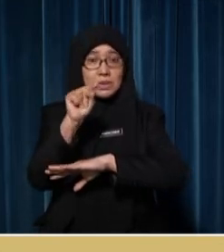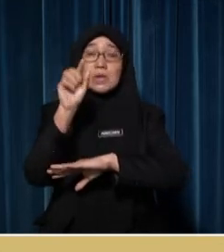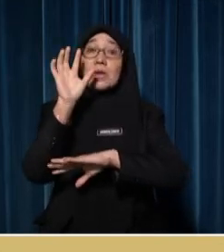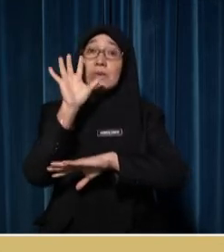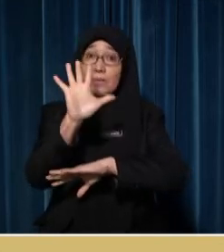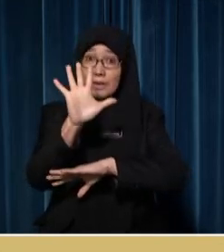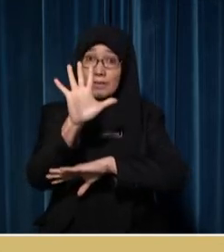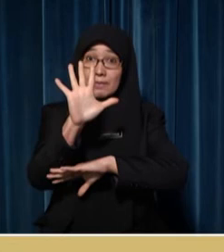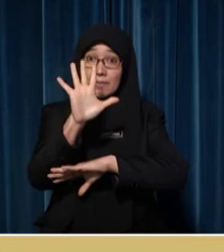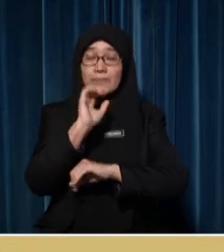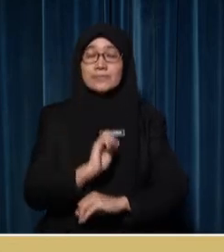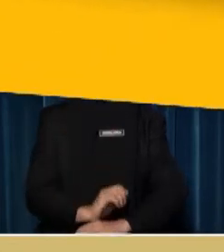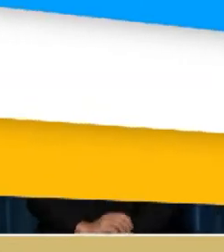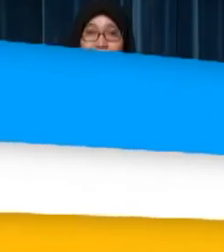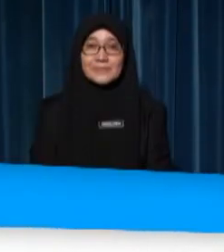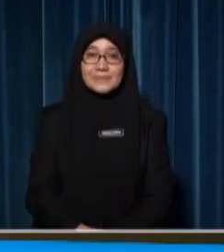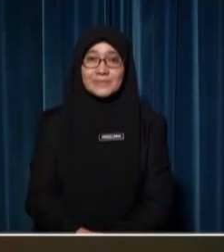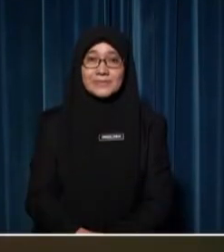5.